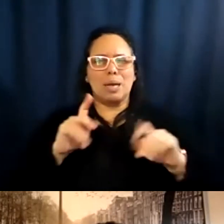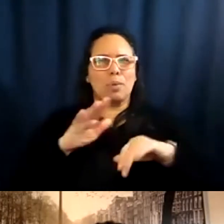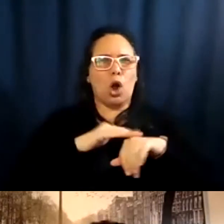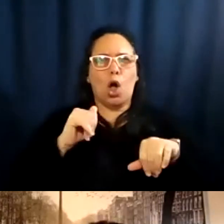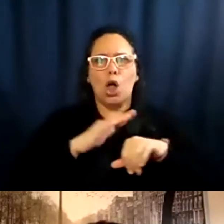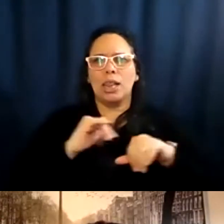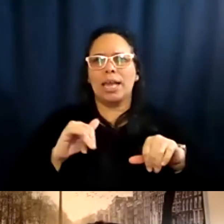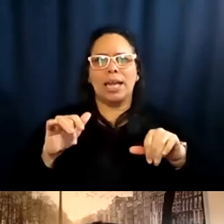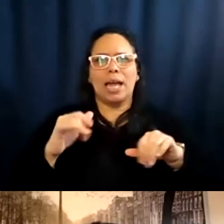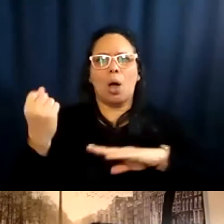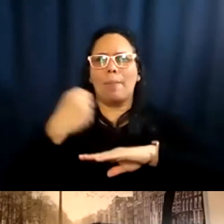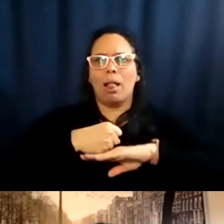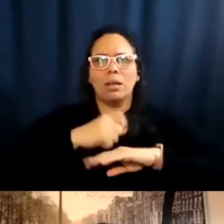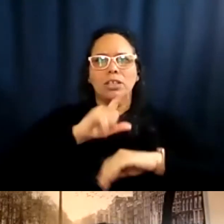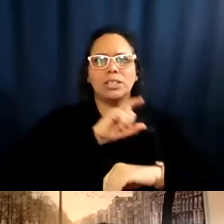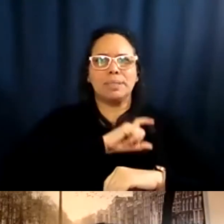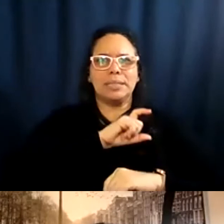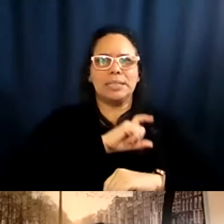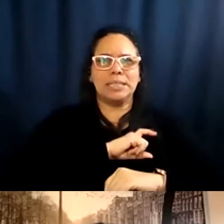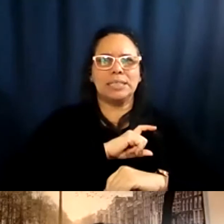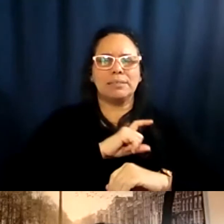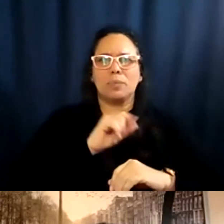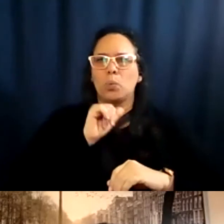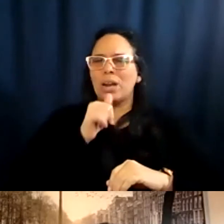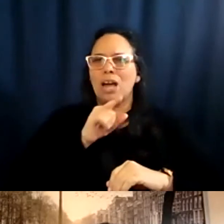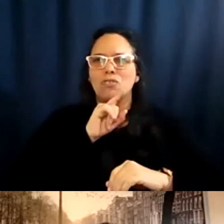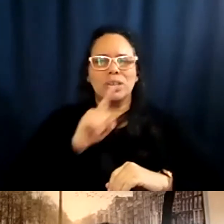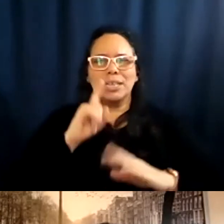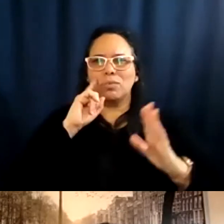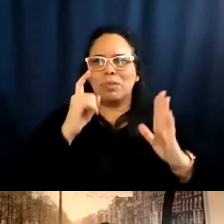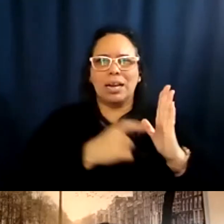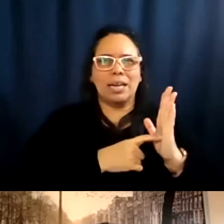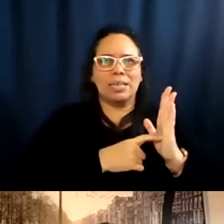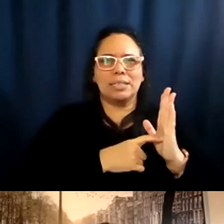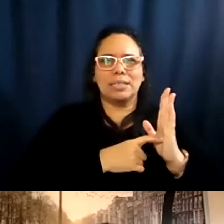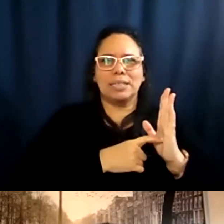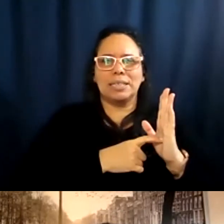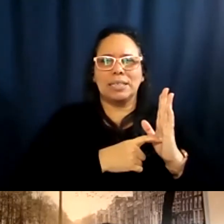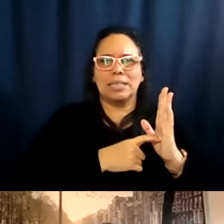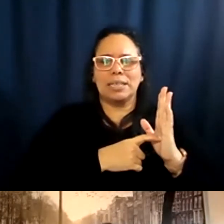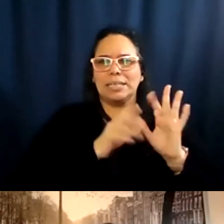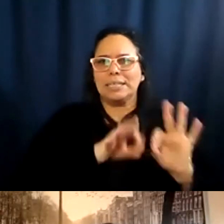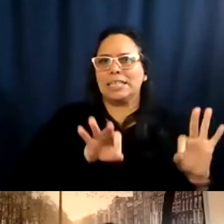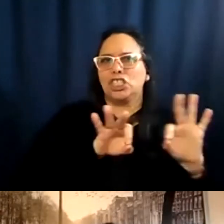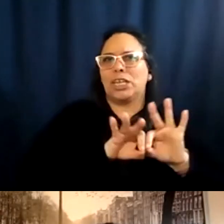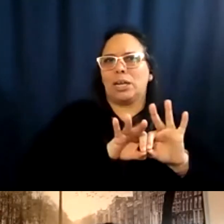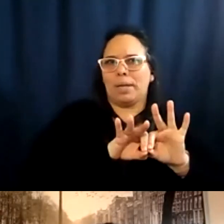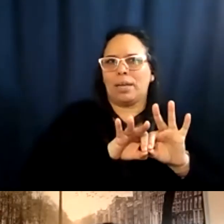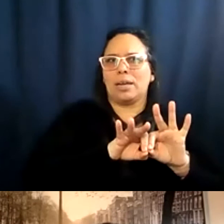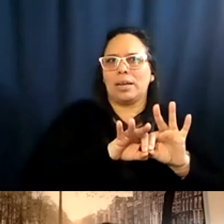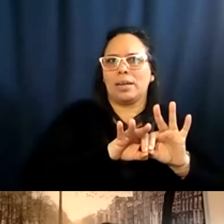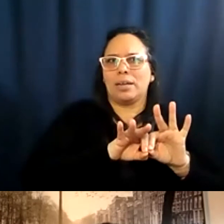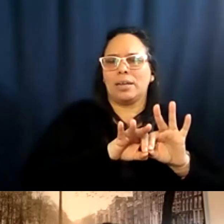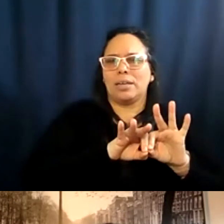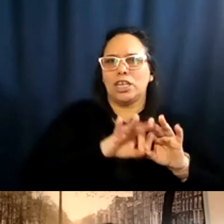and abolishing police. And we're not really recognizing that as legitimate. So thinking about all these issues